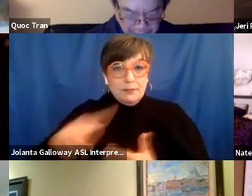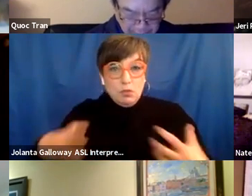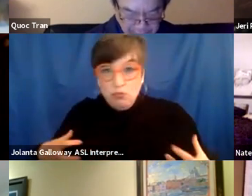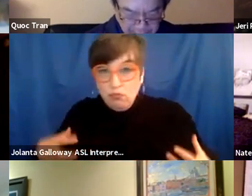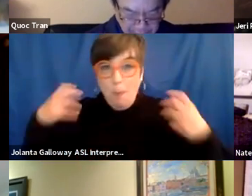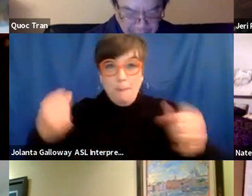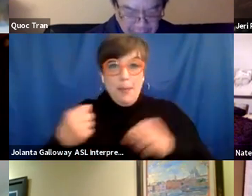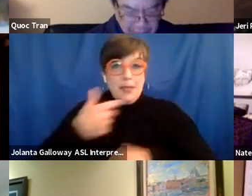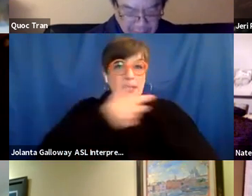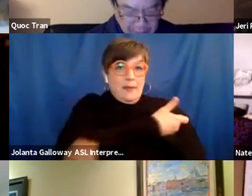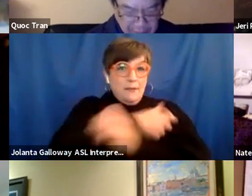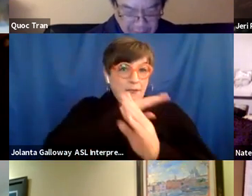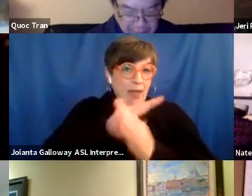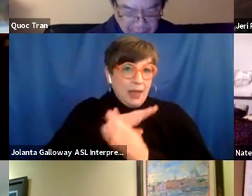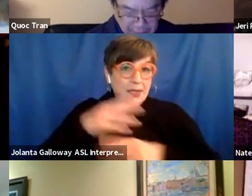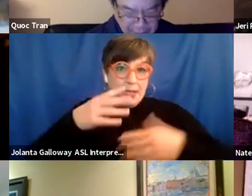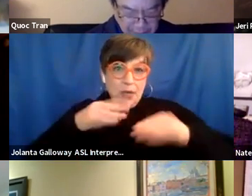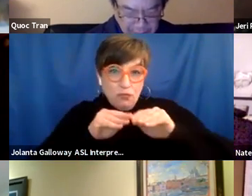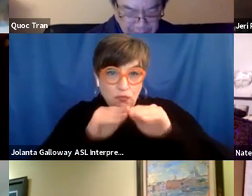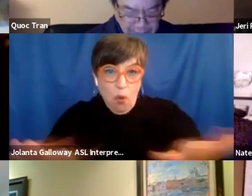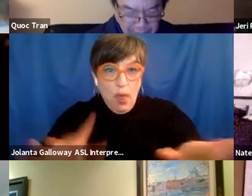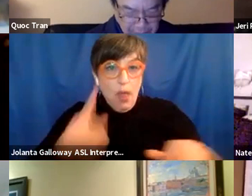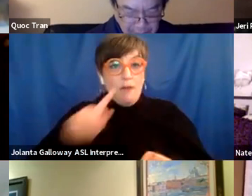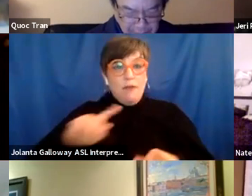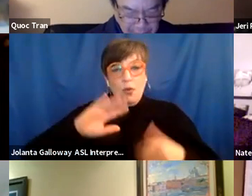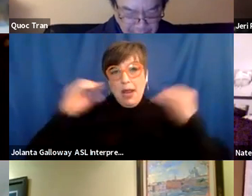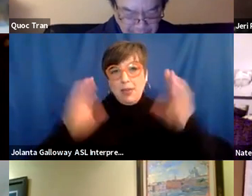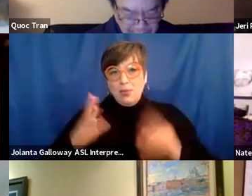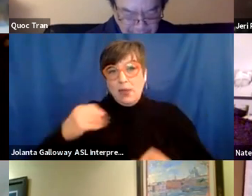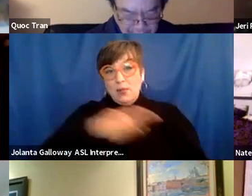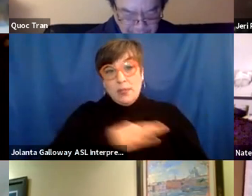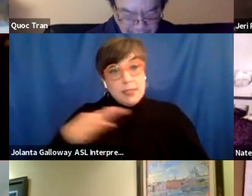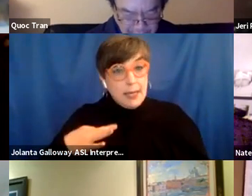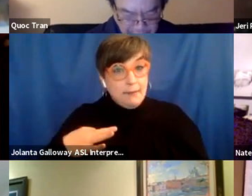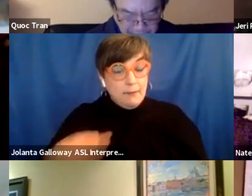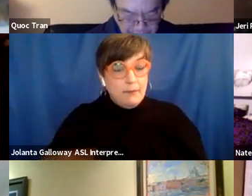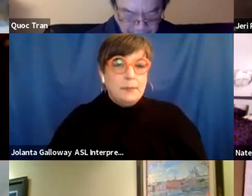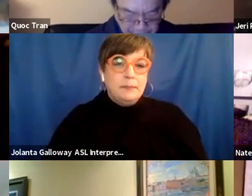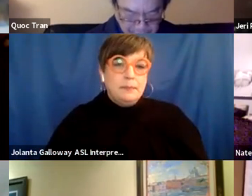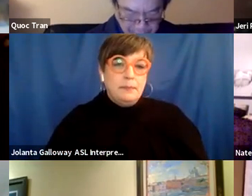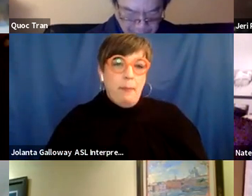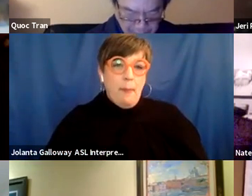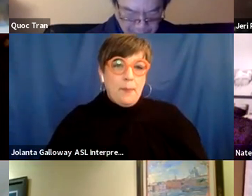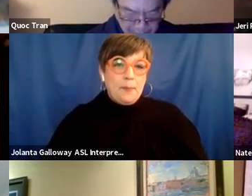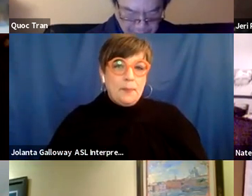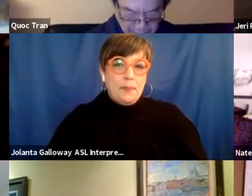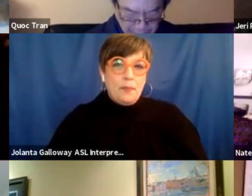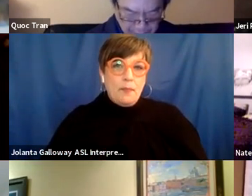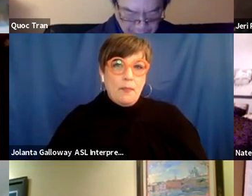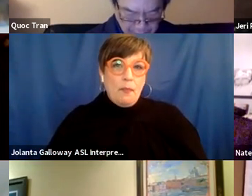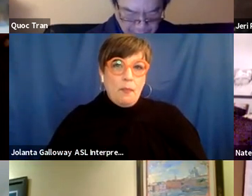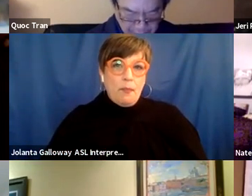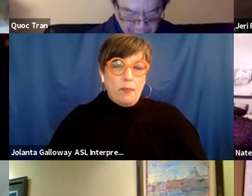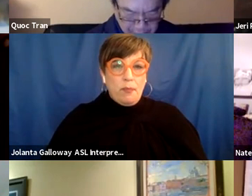rollout for our BPS community educators and staff. As we look forward to ending out this school year on a